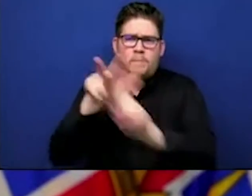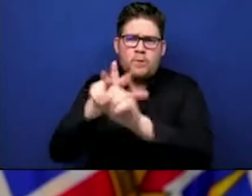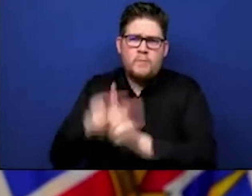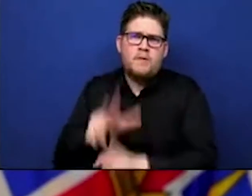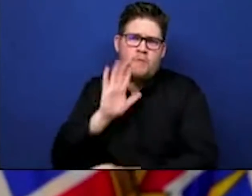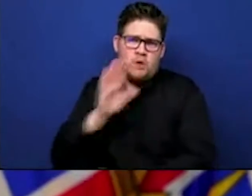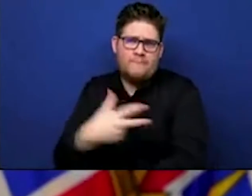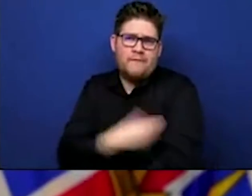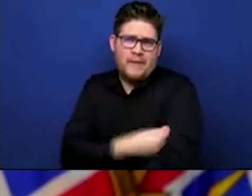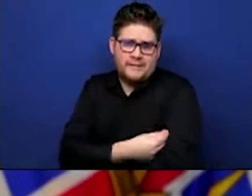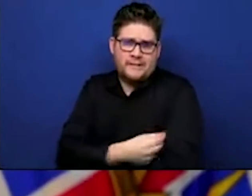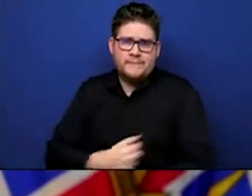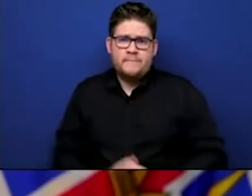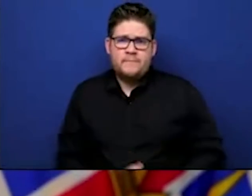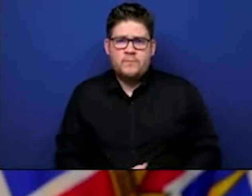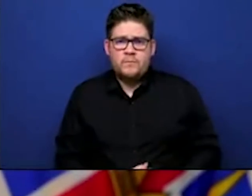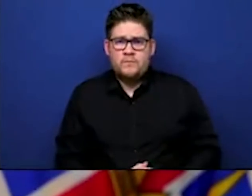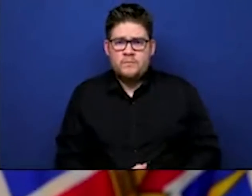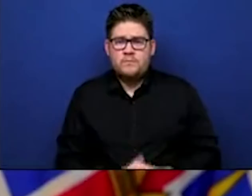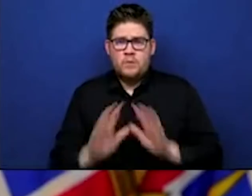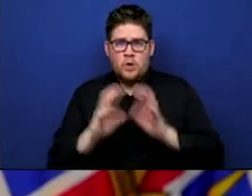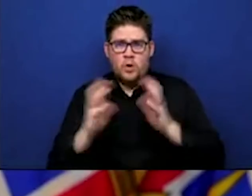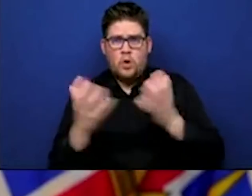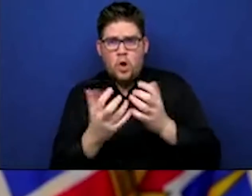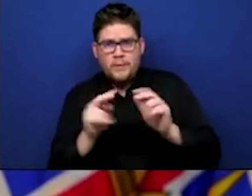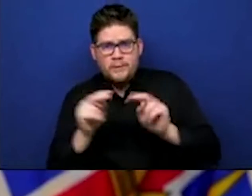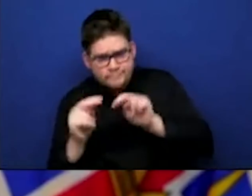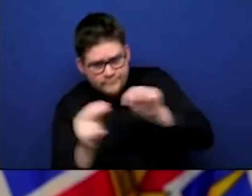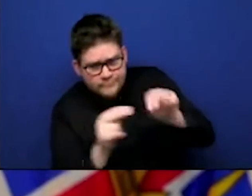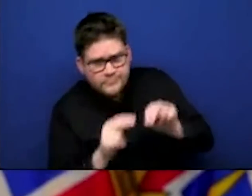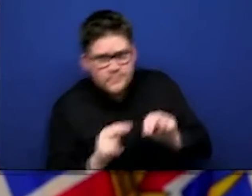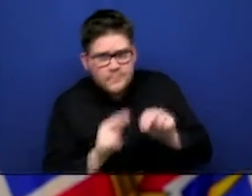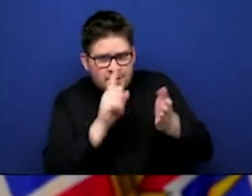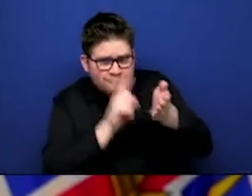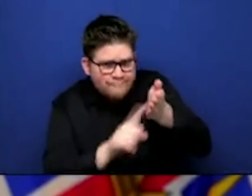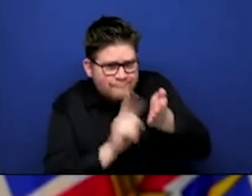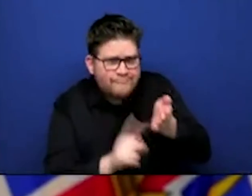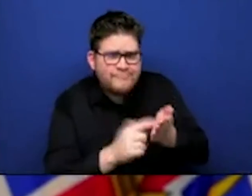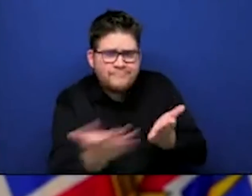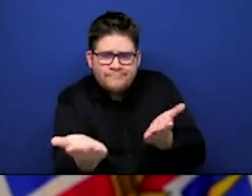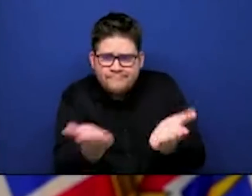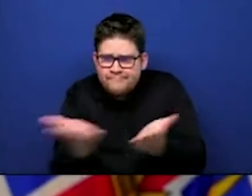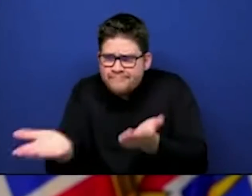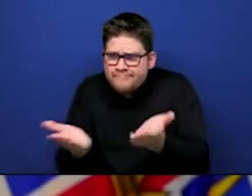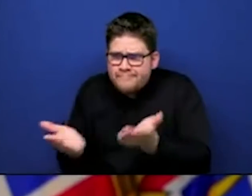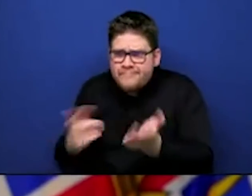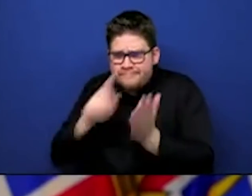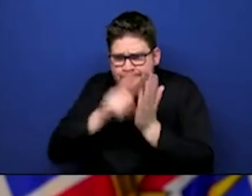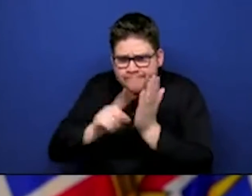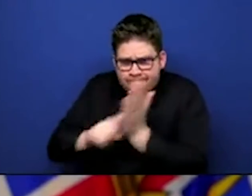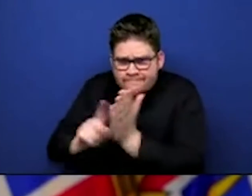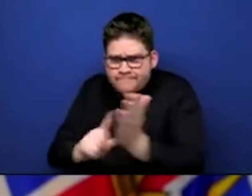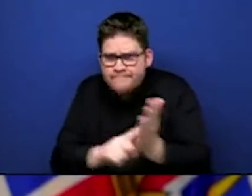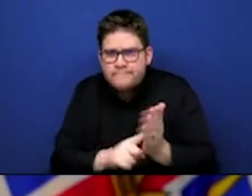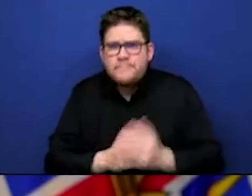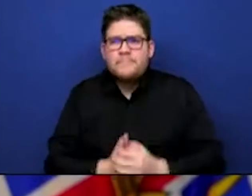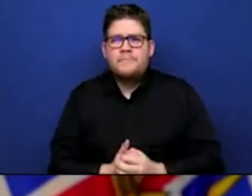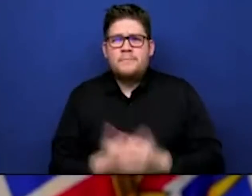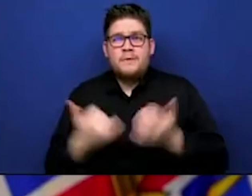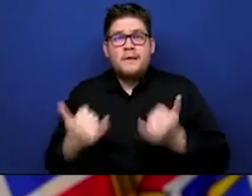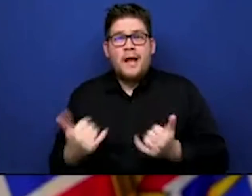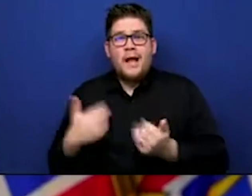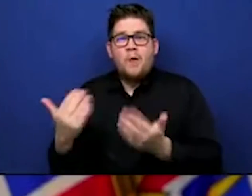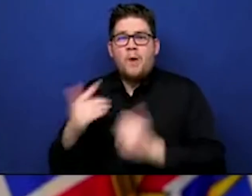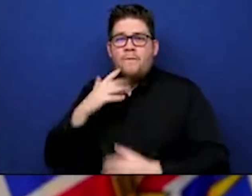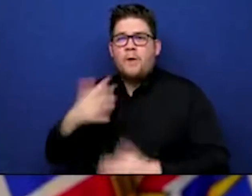around the world has been investigated thoroughly, and we are waiting for Health Canada to review that data from the